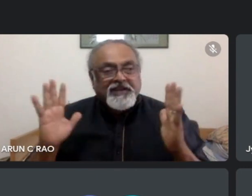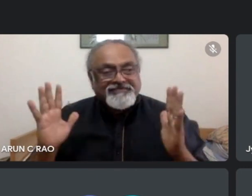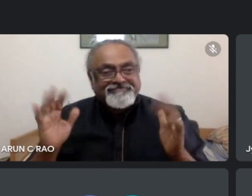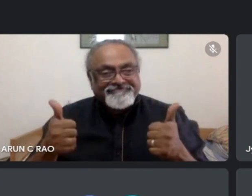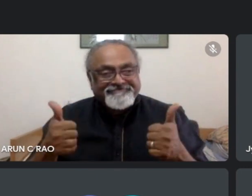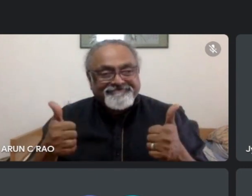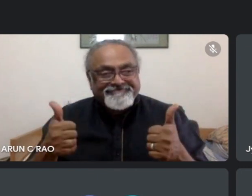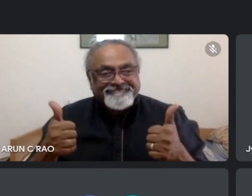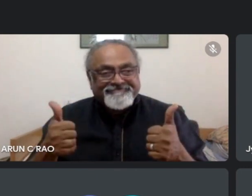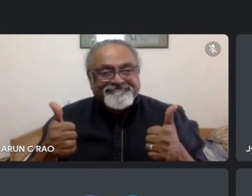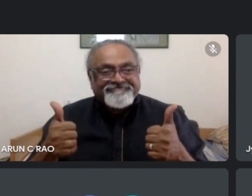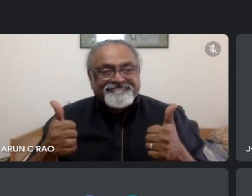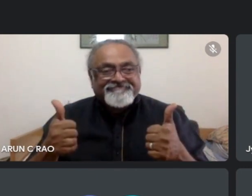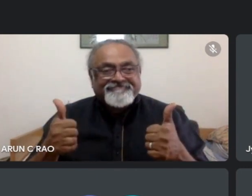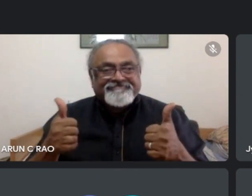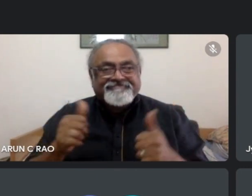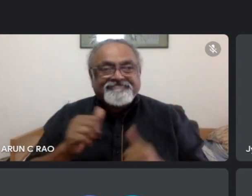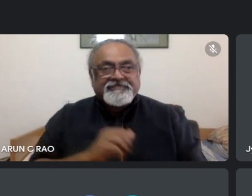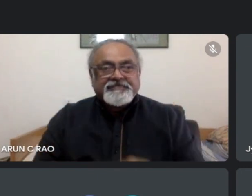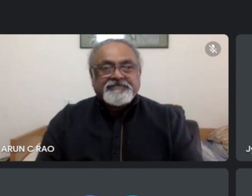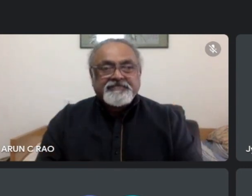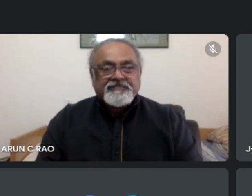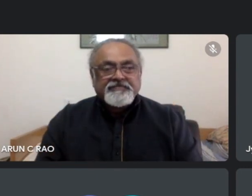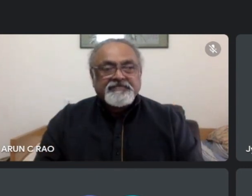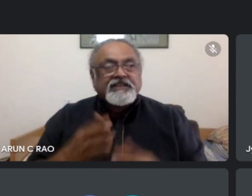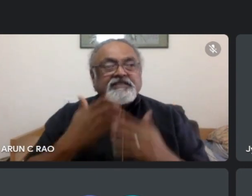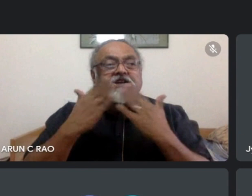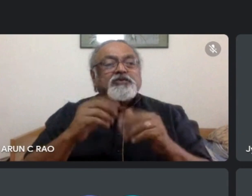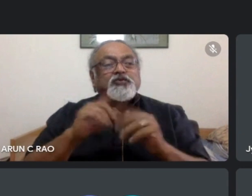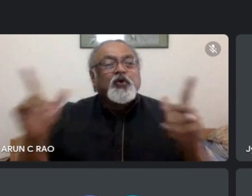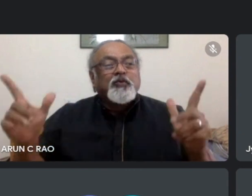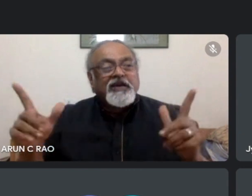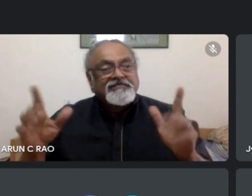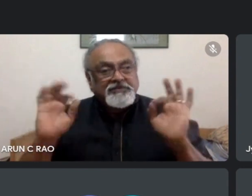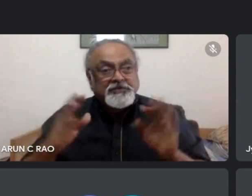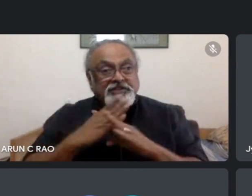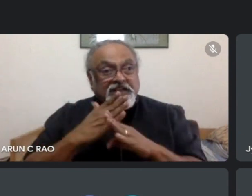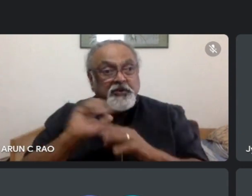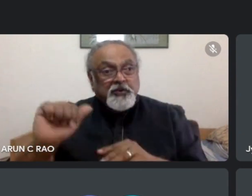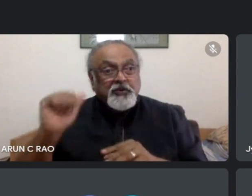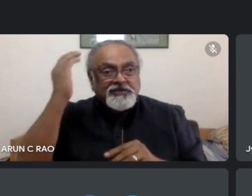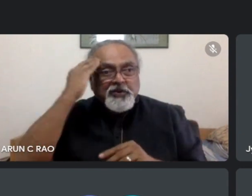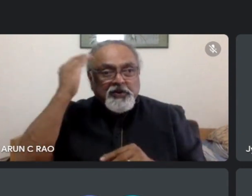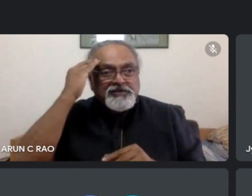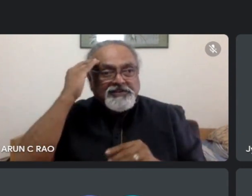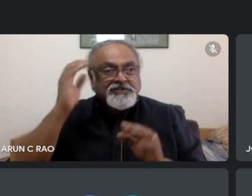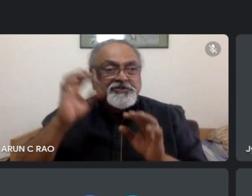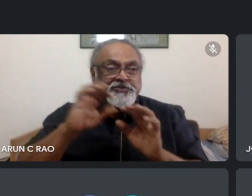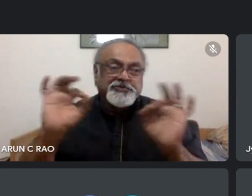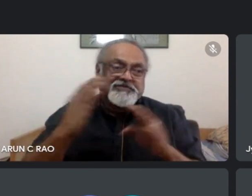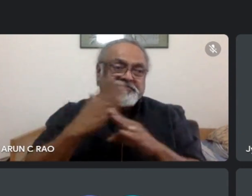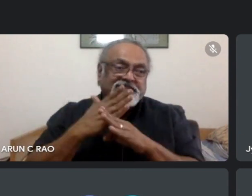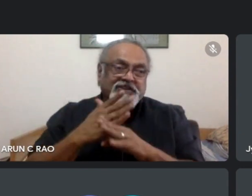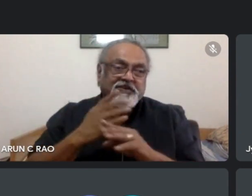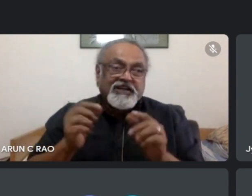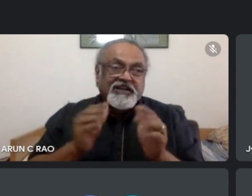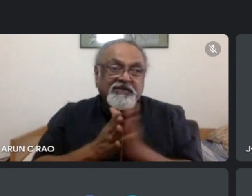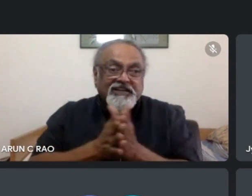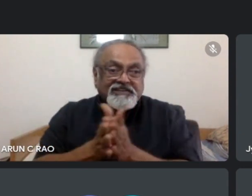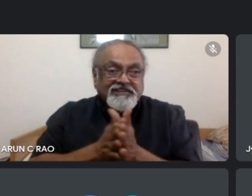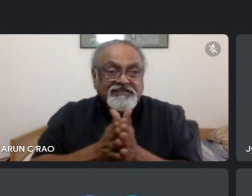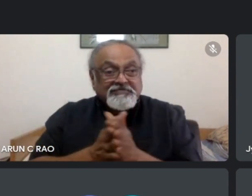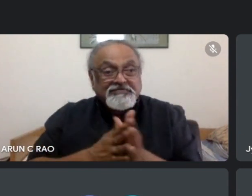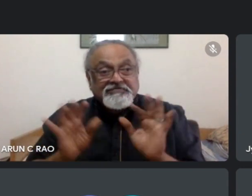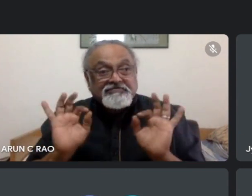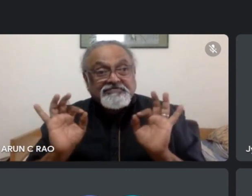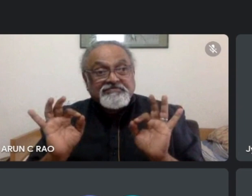Thank you so much, Aditya. Thanks for sharing your thoughts. It was very interesting that you pointed out